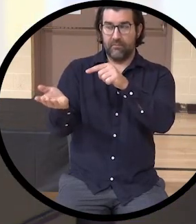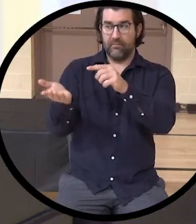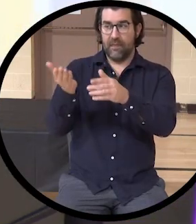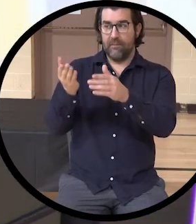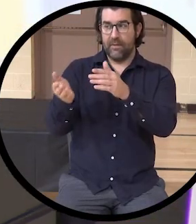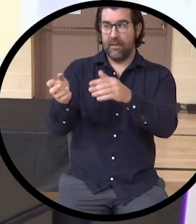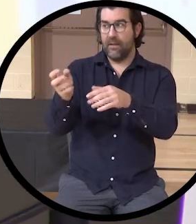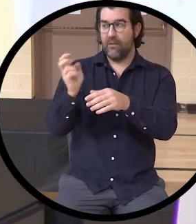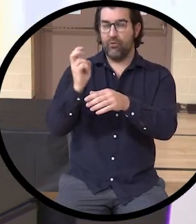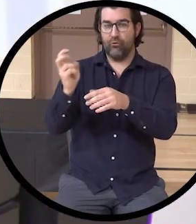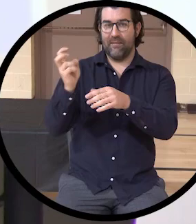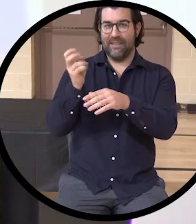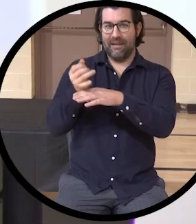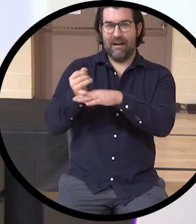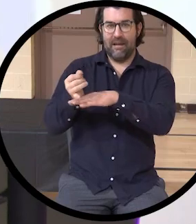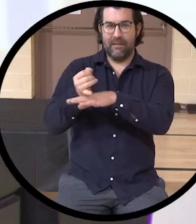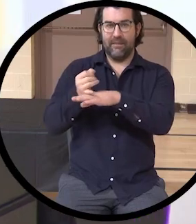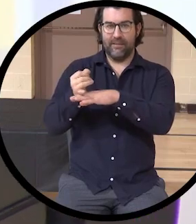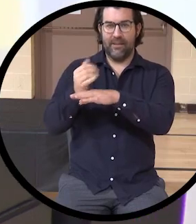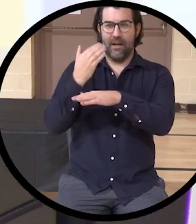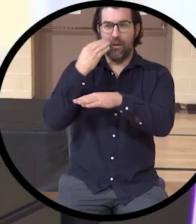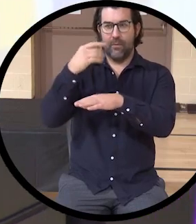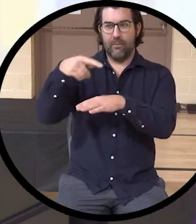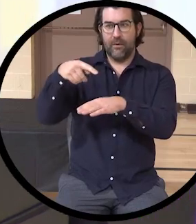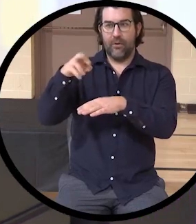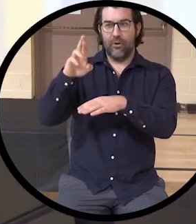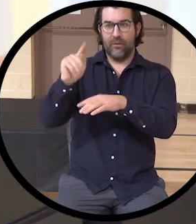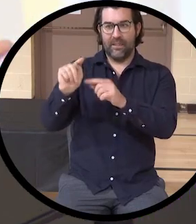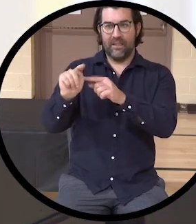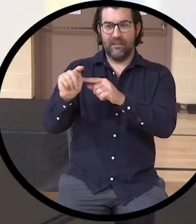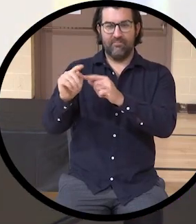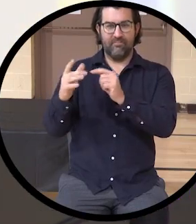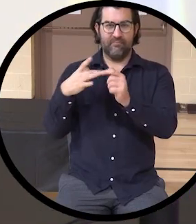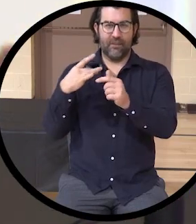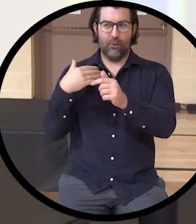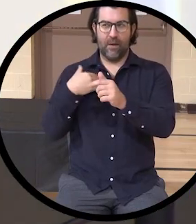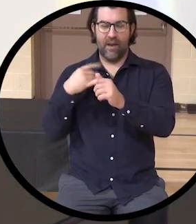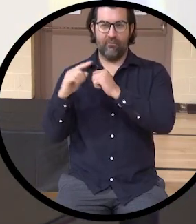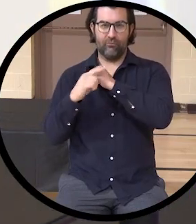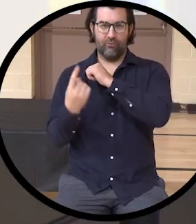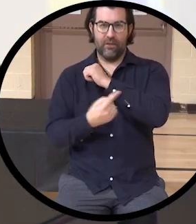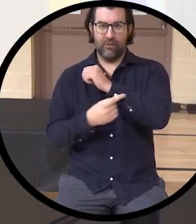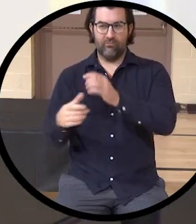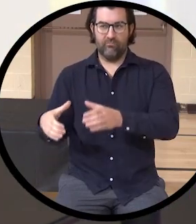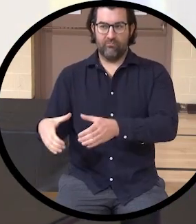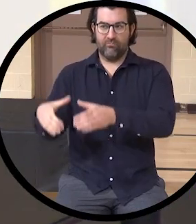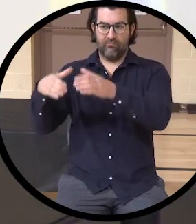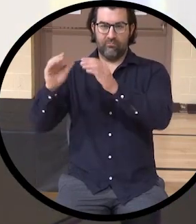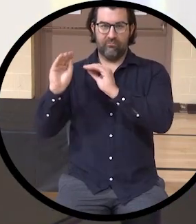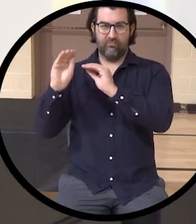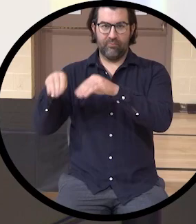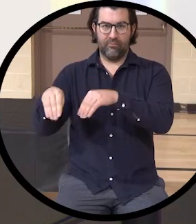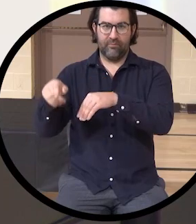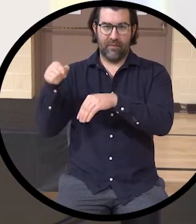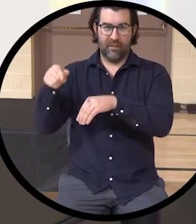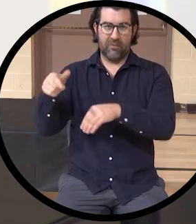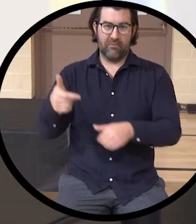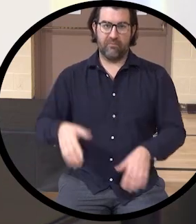transit island. I know that that's something that PRT likes to, amenity they like to have in addition to their shelters, so we can definitely look into